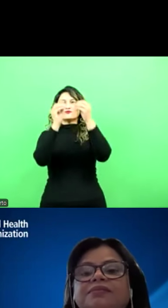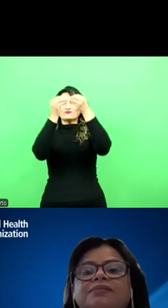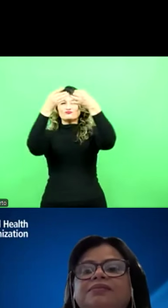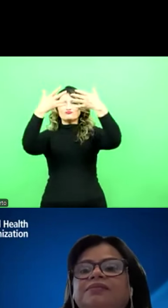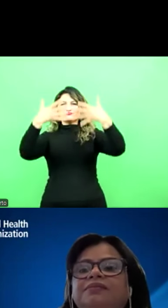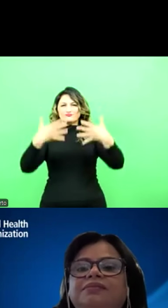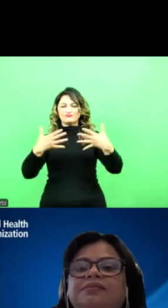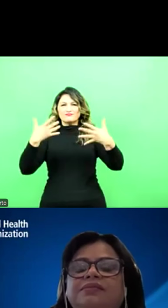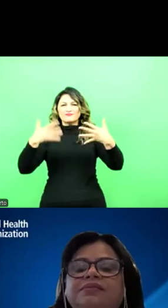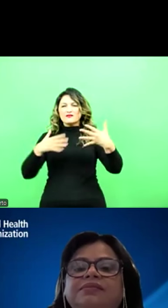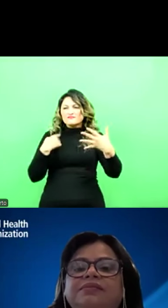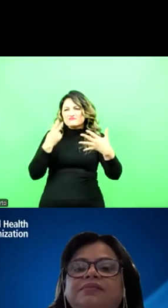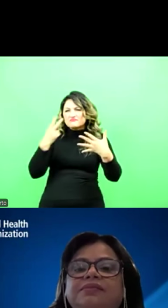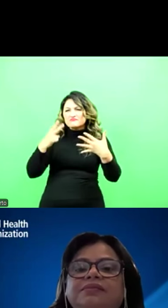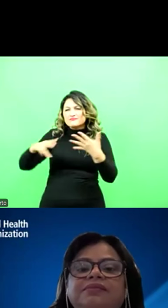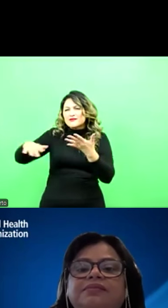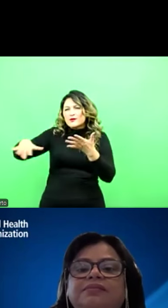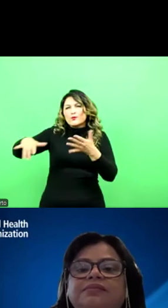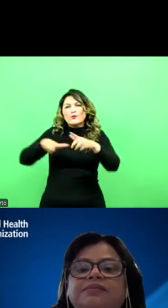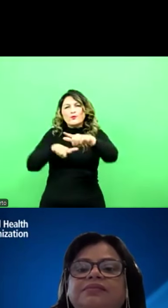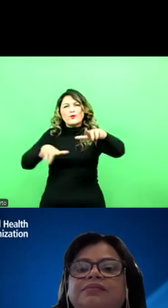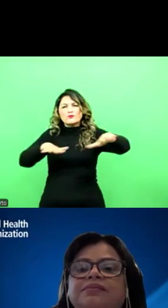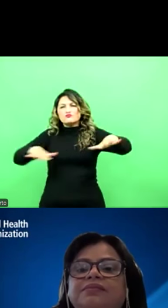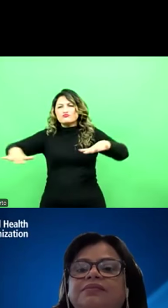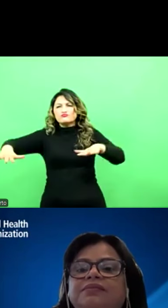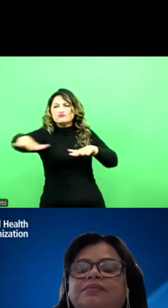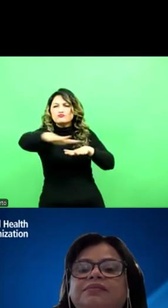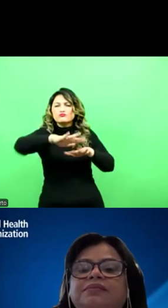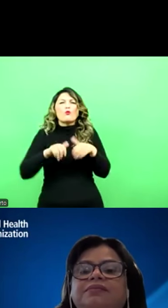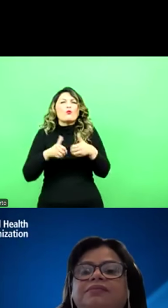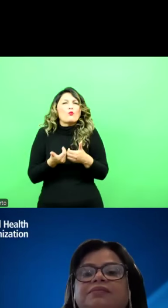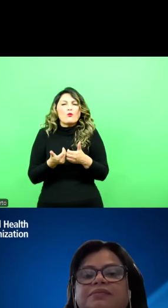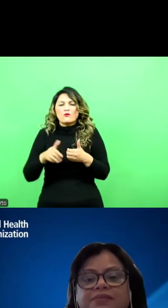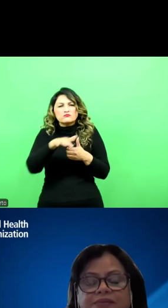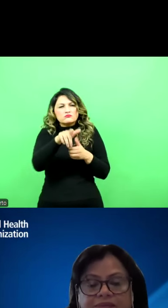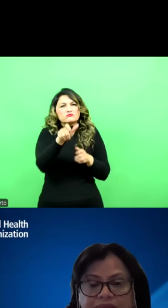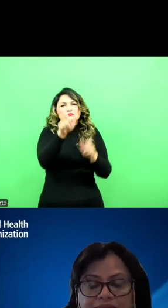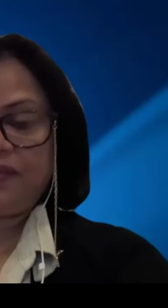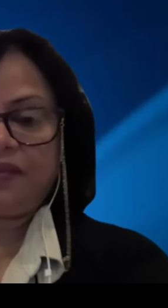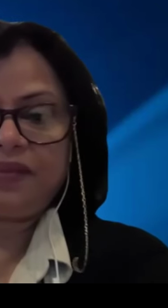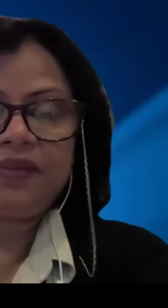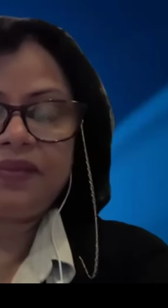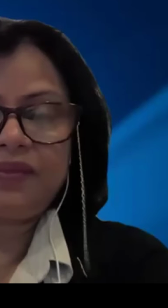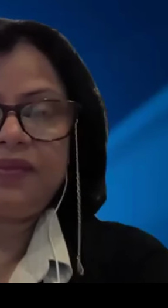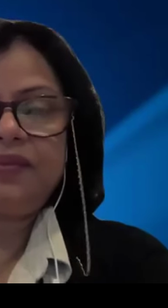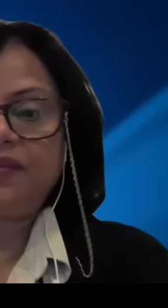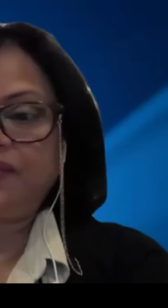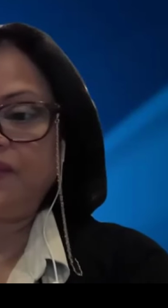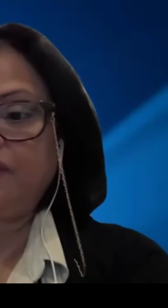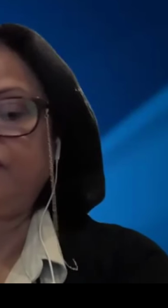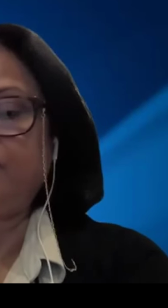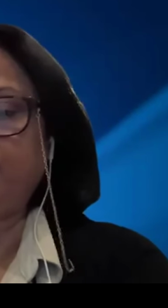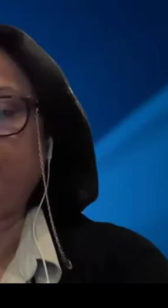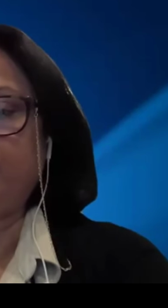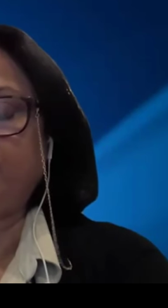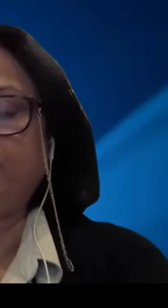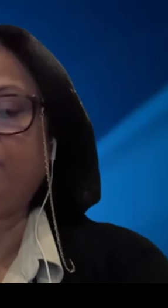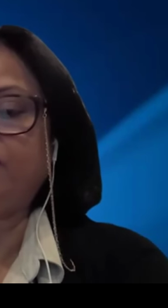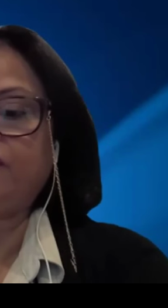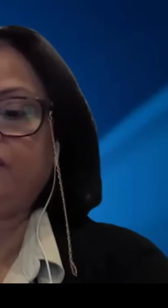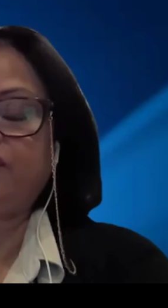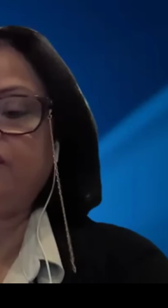the geography, of age, of the socioeconomic development, of the type of emergency that we're talking